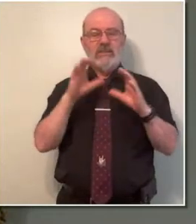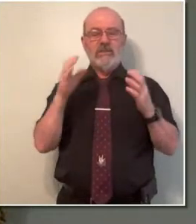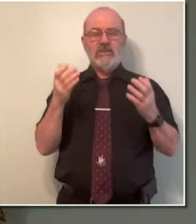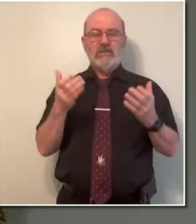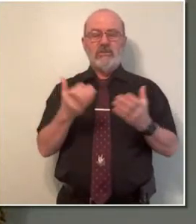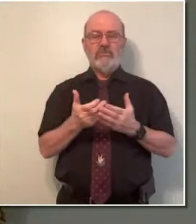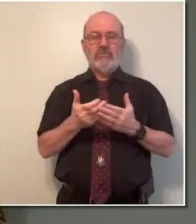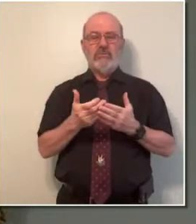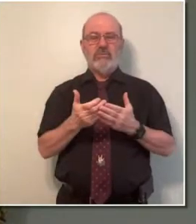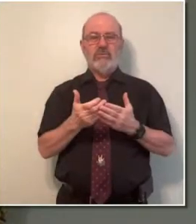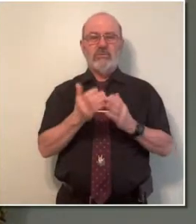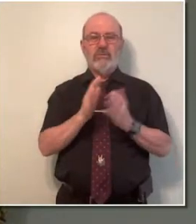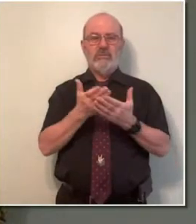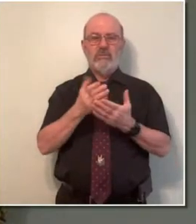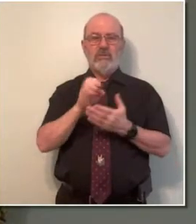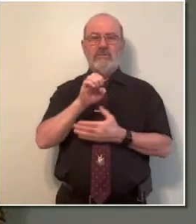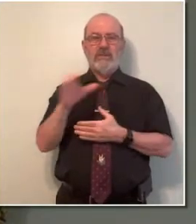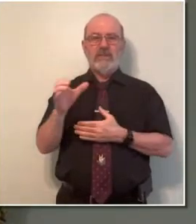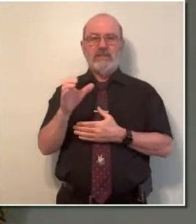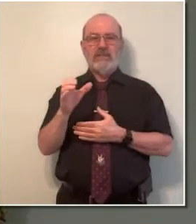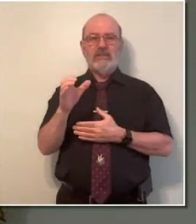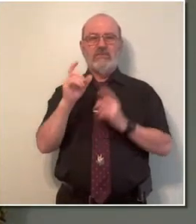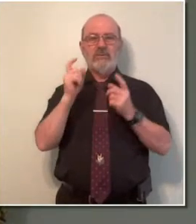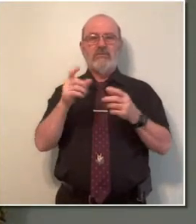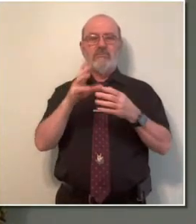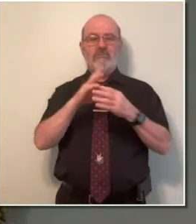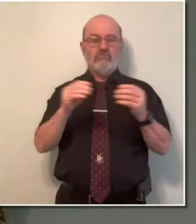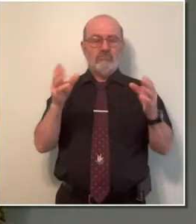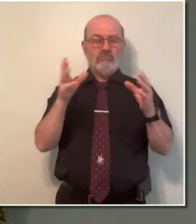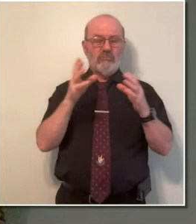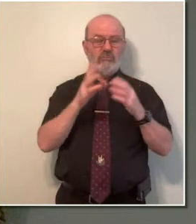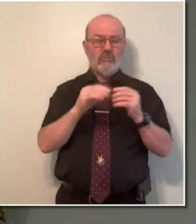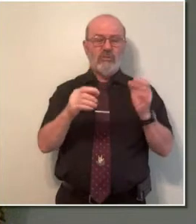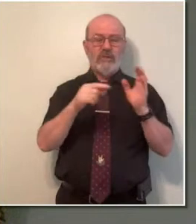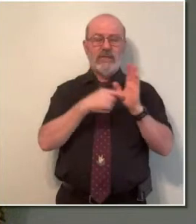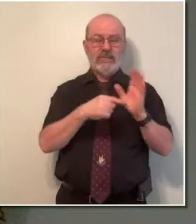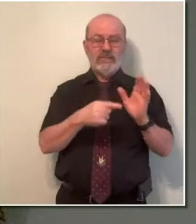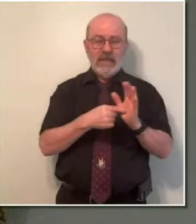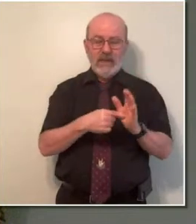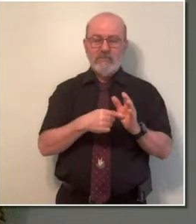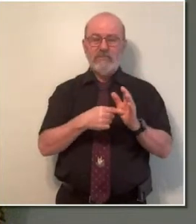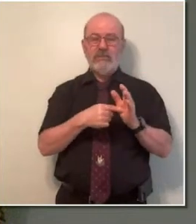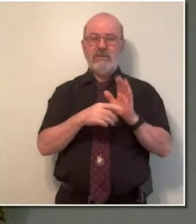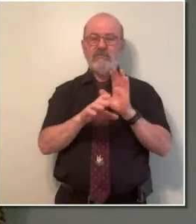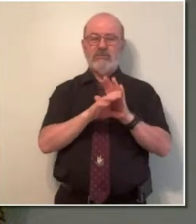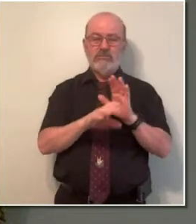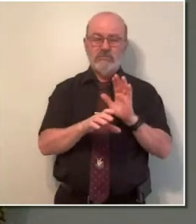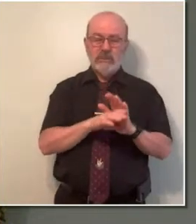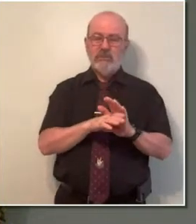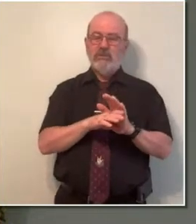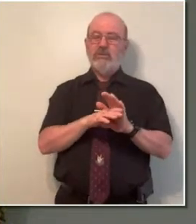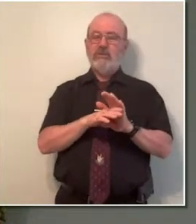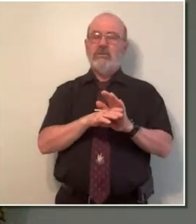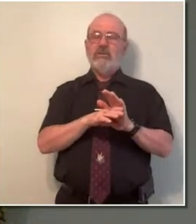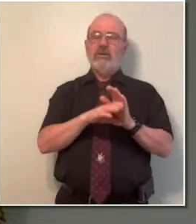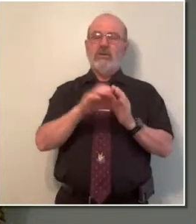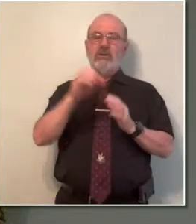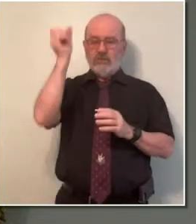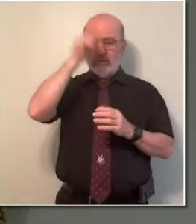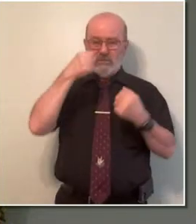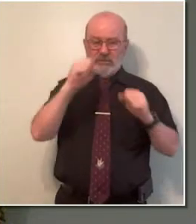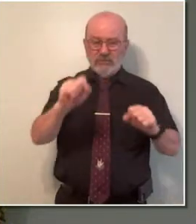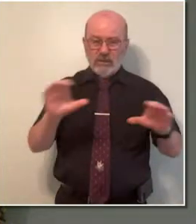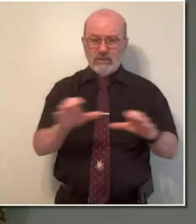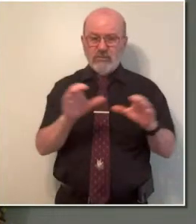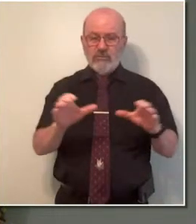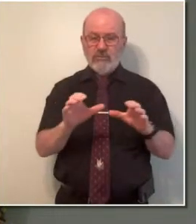of Ecclesiastes will give you story after example, after illustration of what Solomon tried to do in